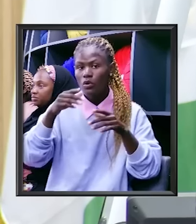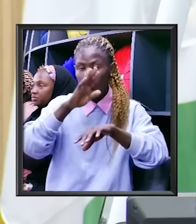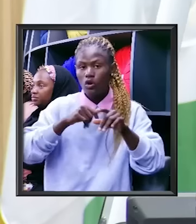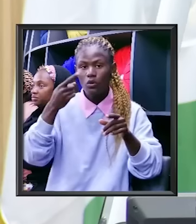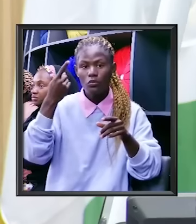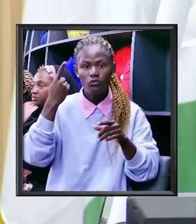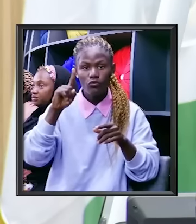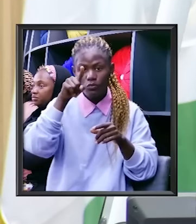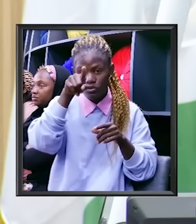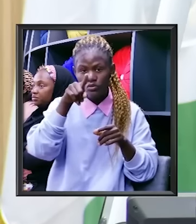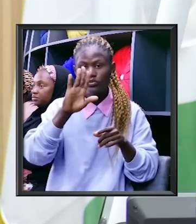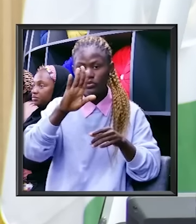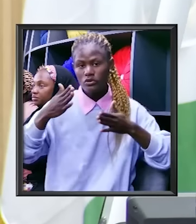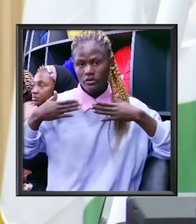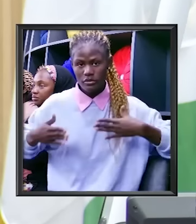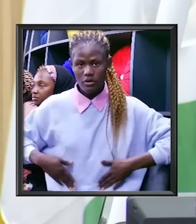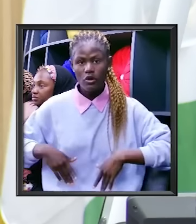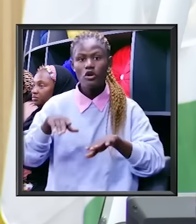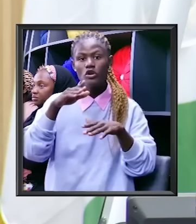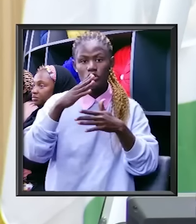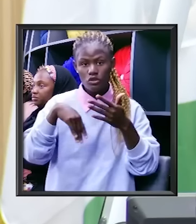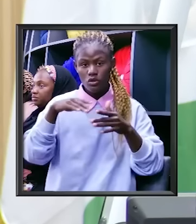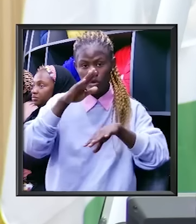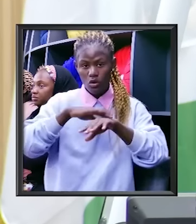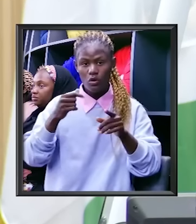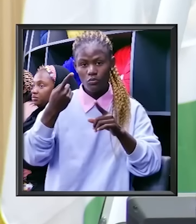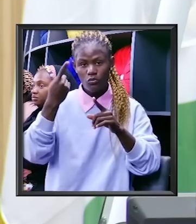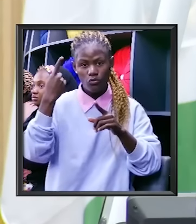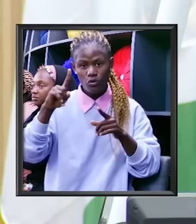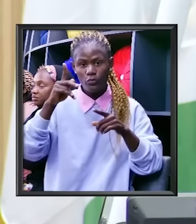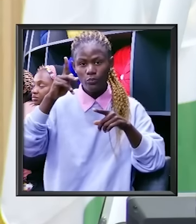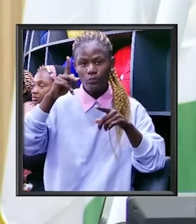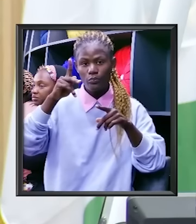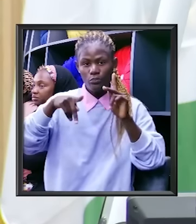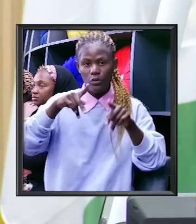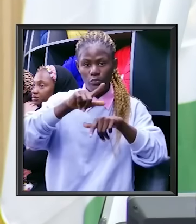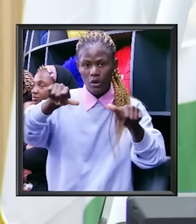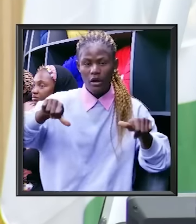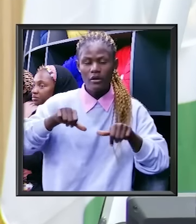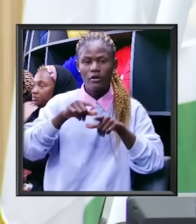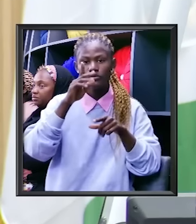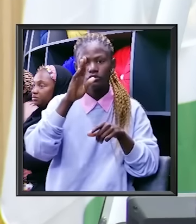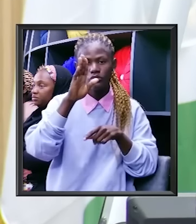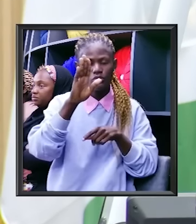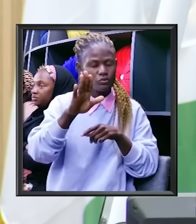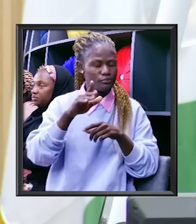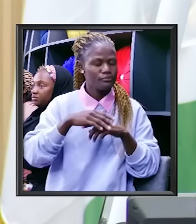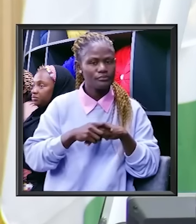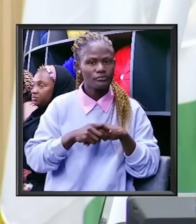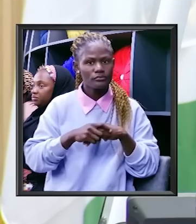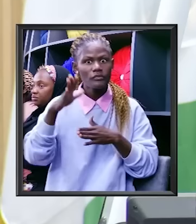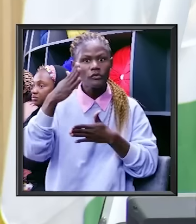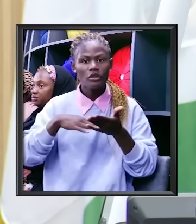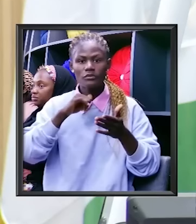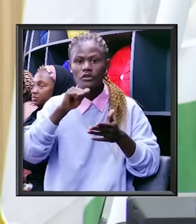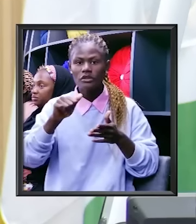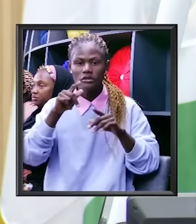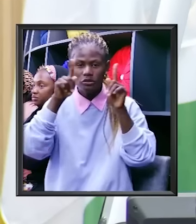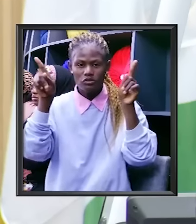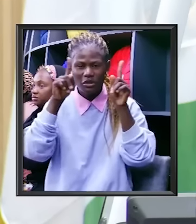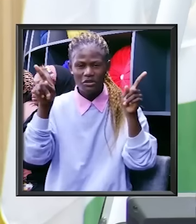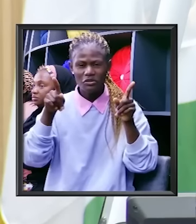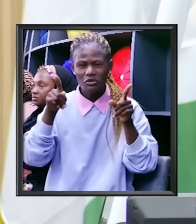some they come from people around you. Some no be deliberate distractions, some na distraction will be like fascinating things where you they